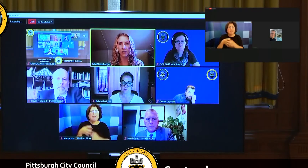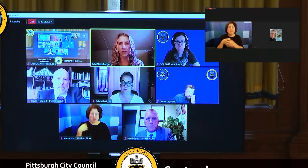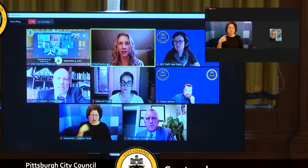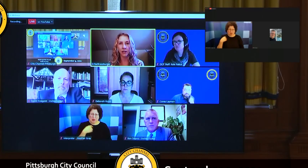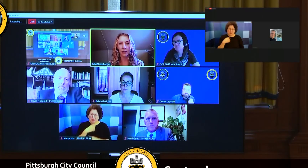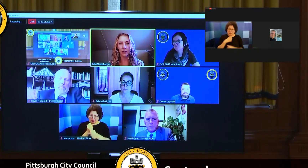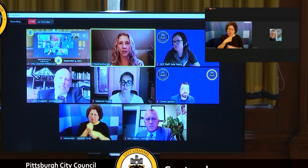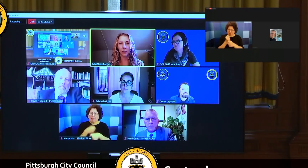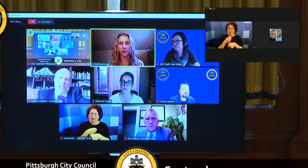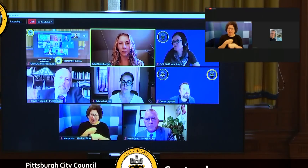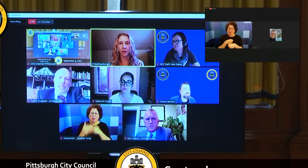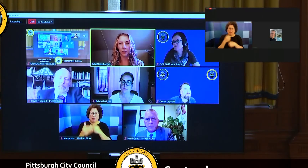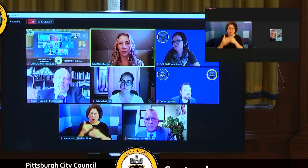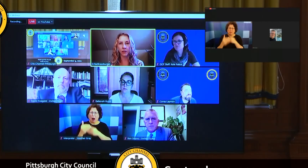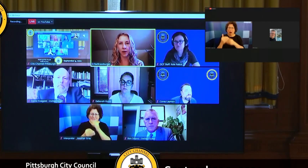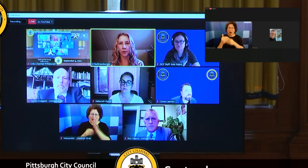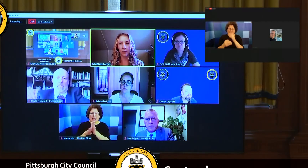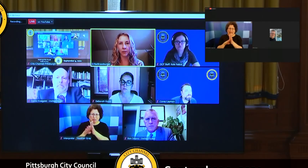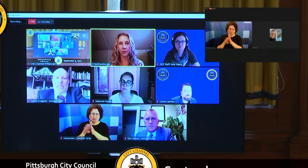on